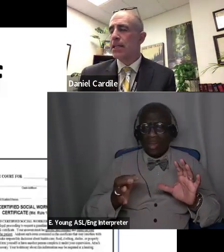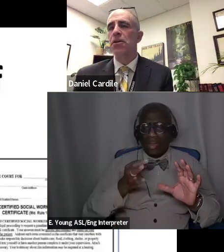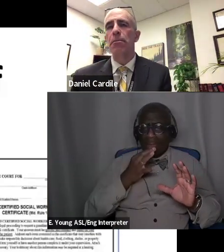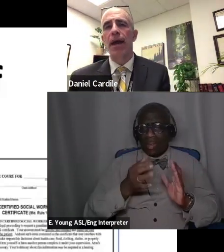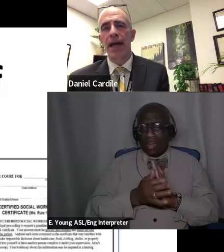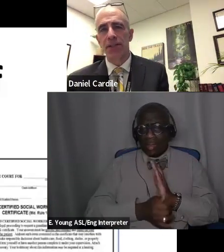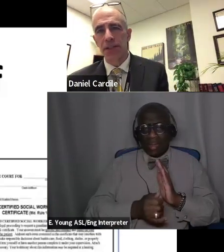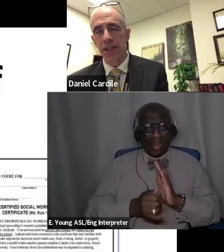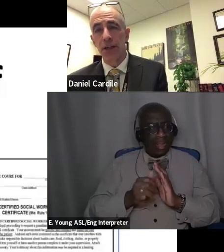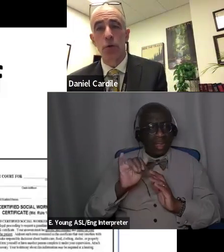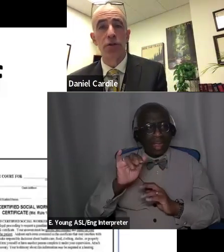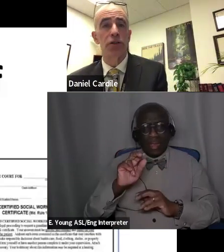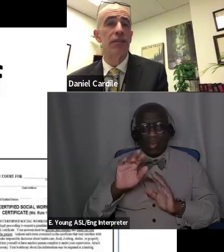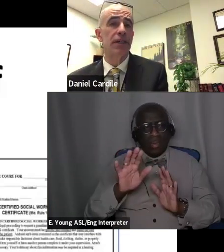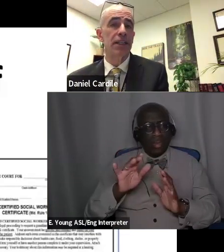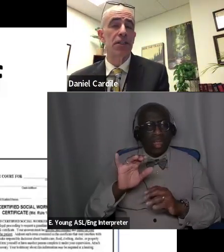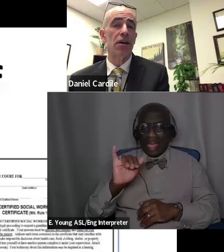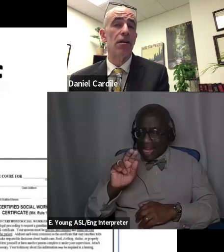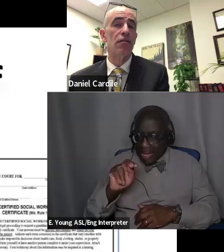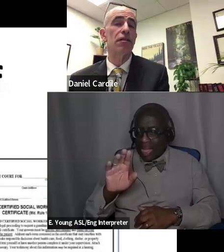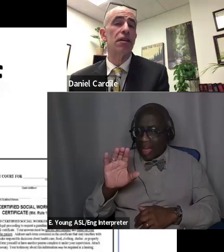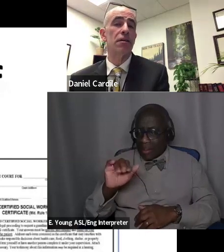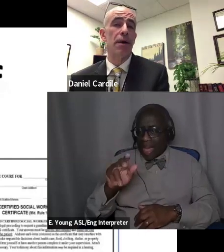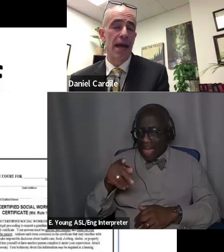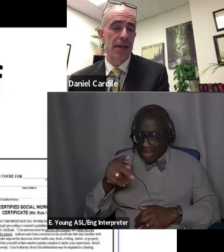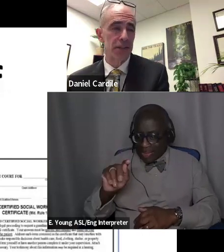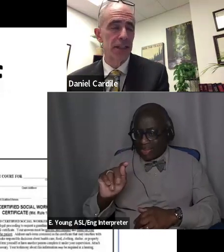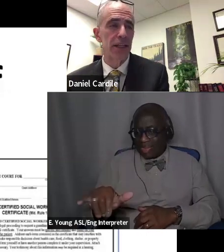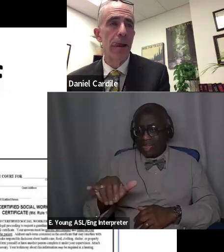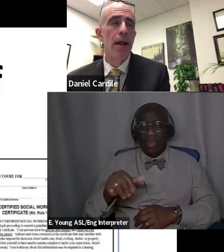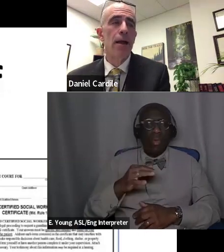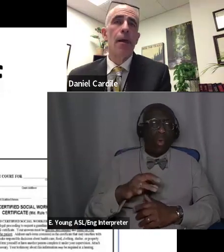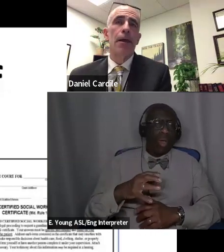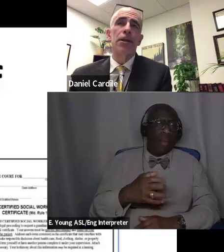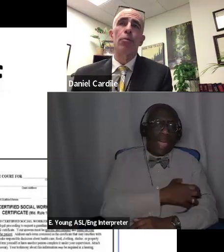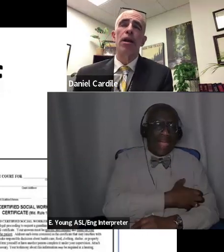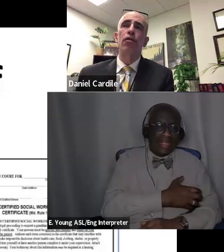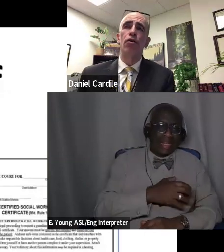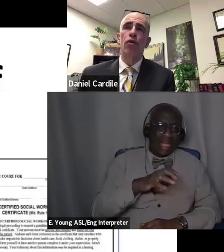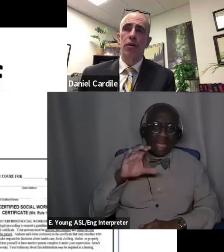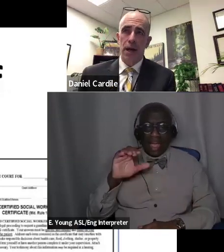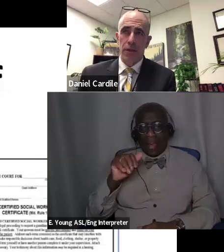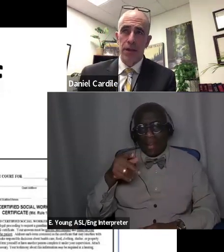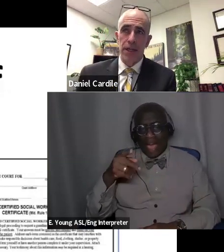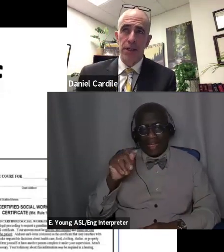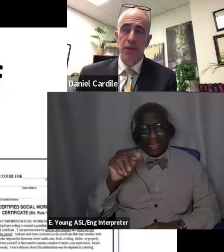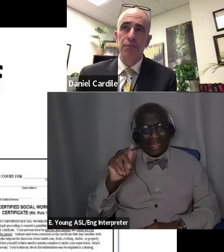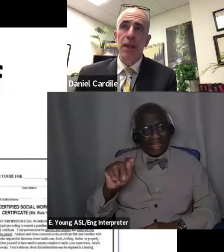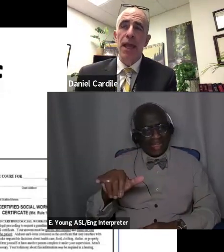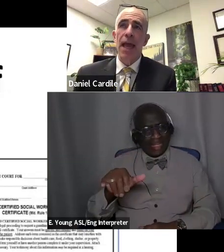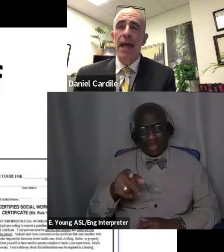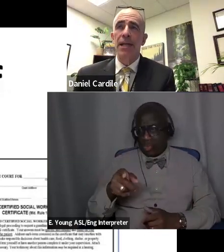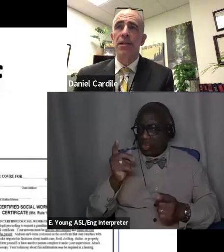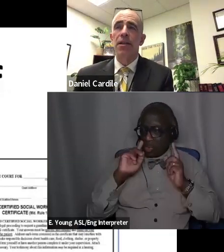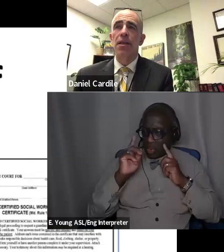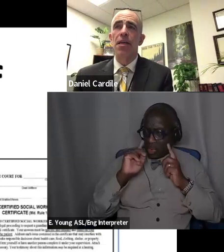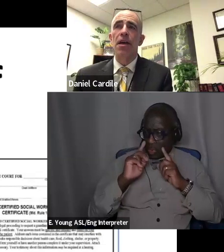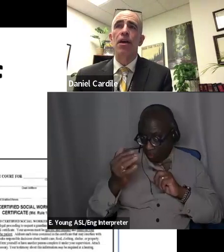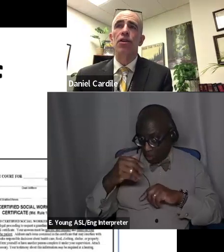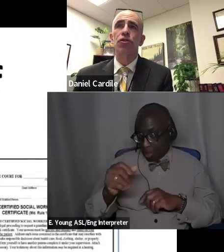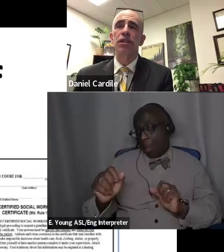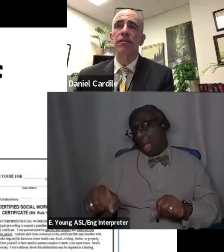of incapacity or certificates of capacity. you might have heard about these,